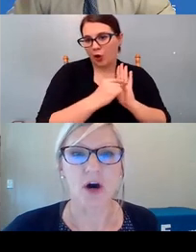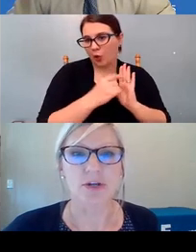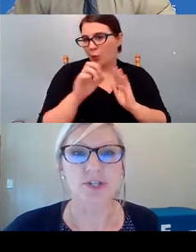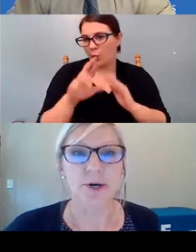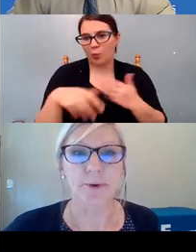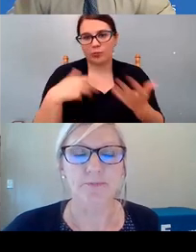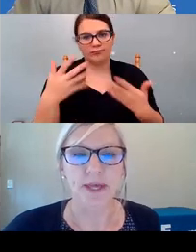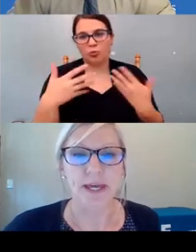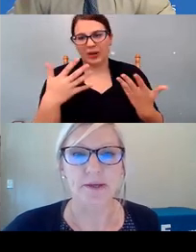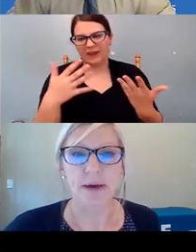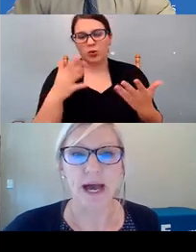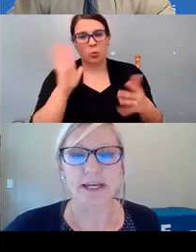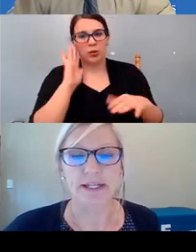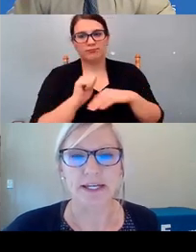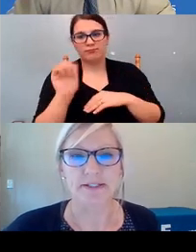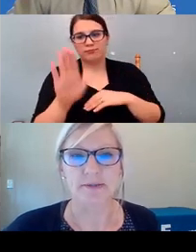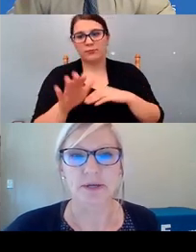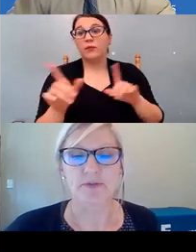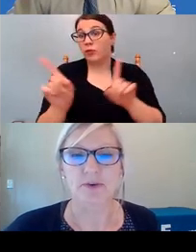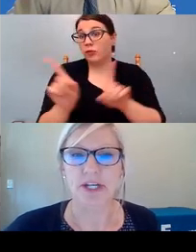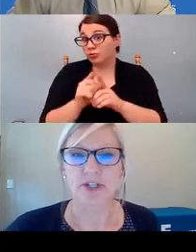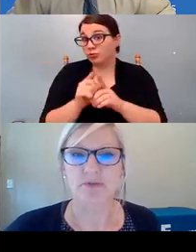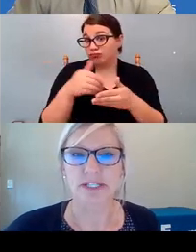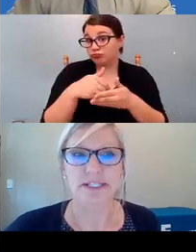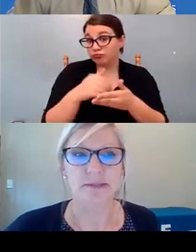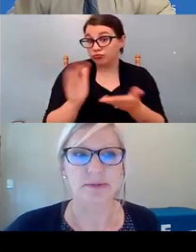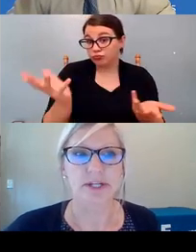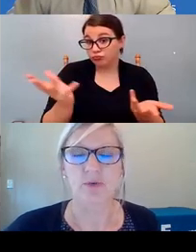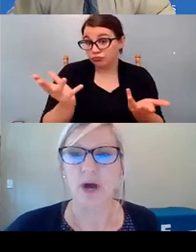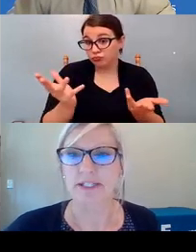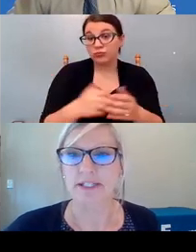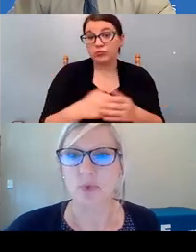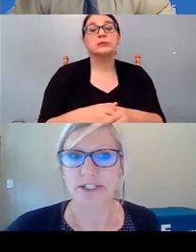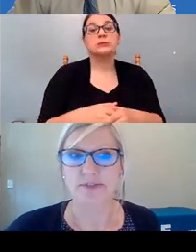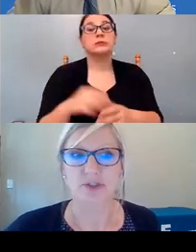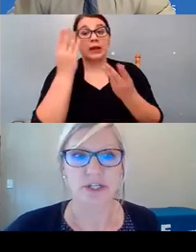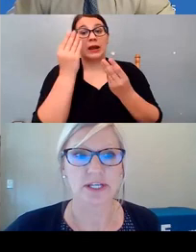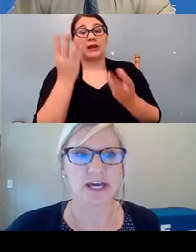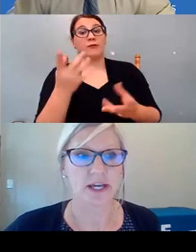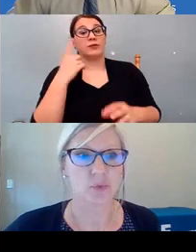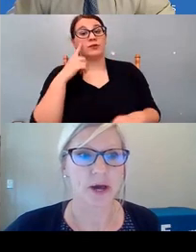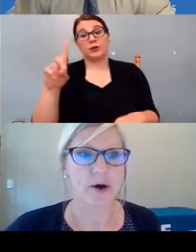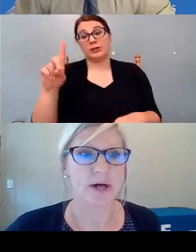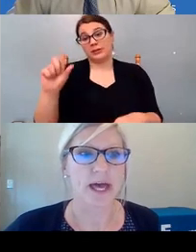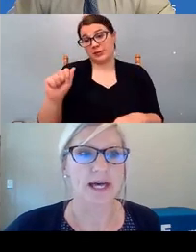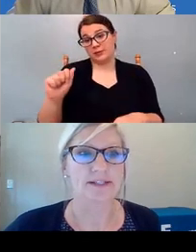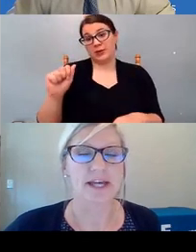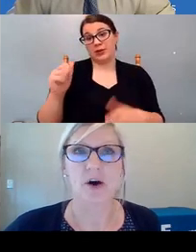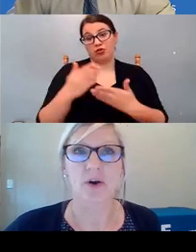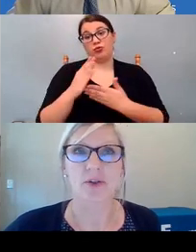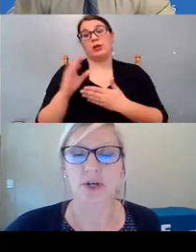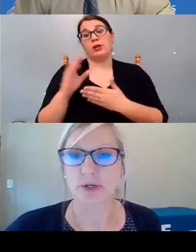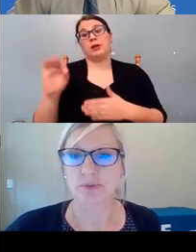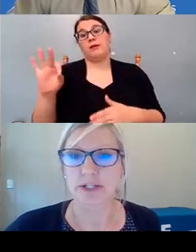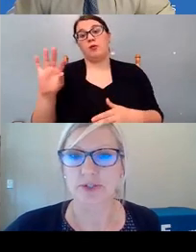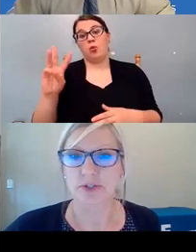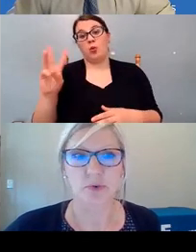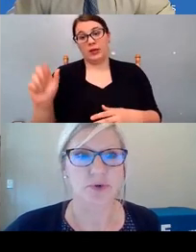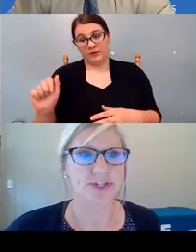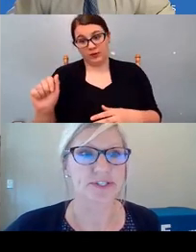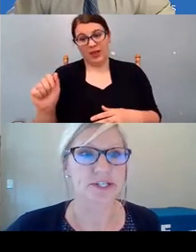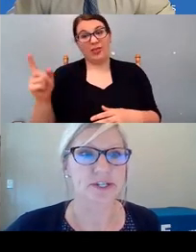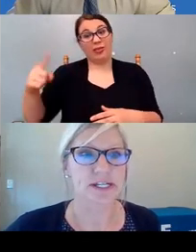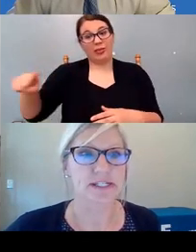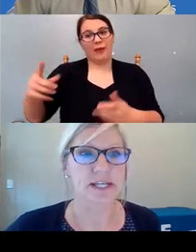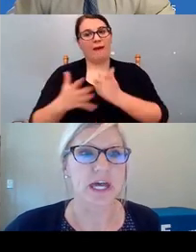mailing. Also, in the packet is some information for Disability Rights of West Virginia as well, as they are the co-sponsors